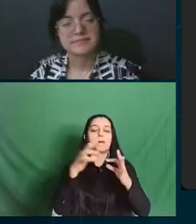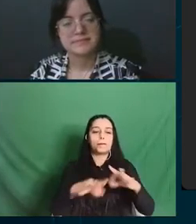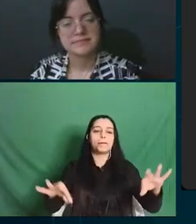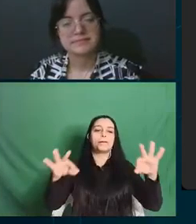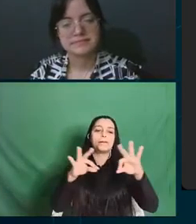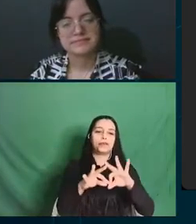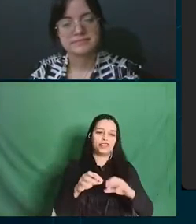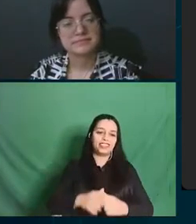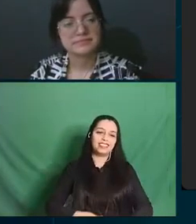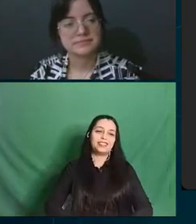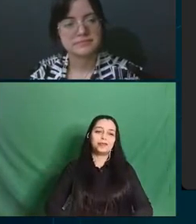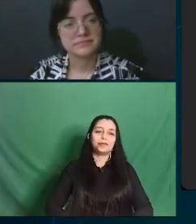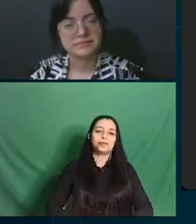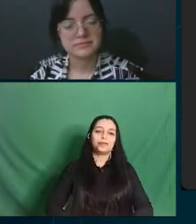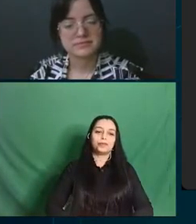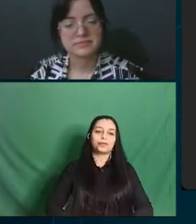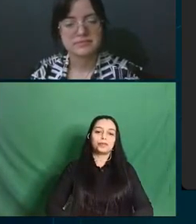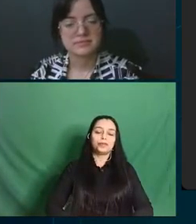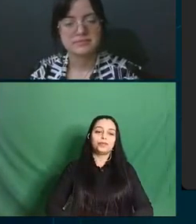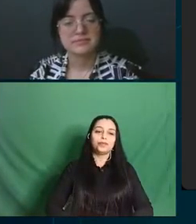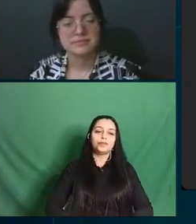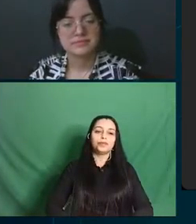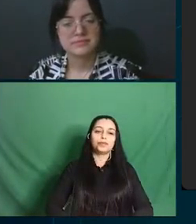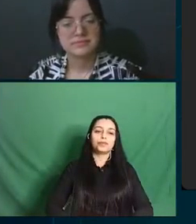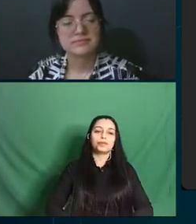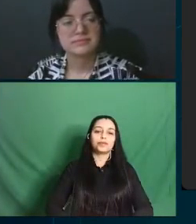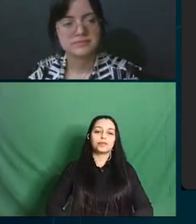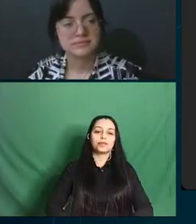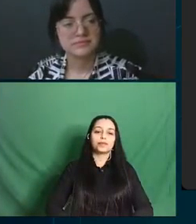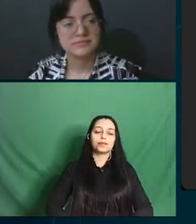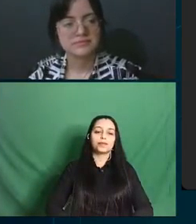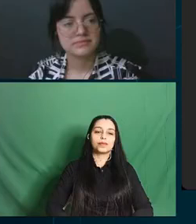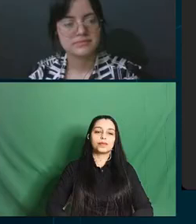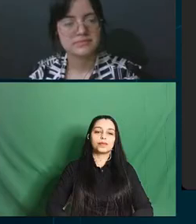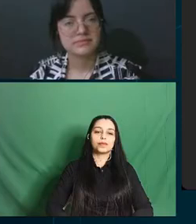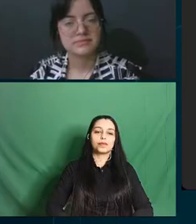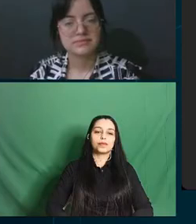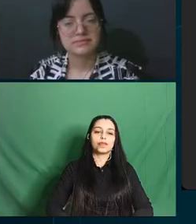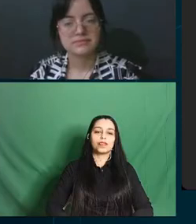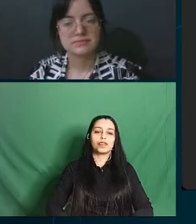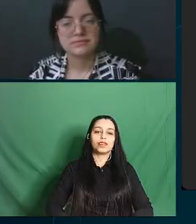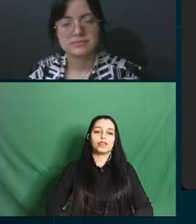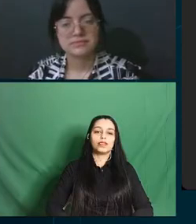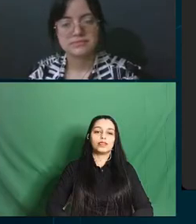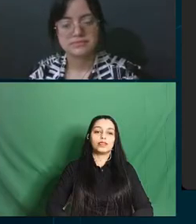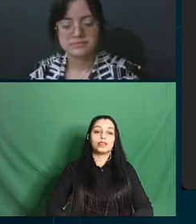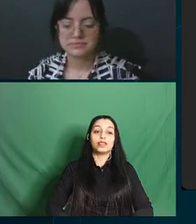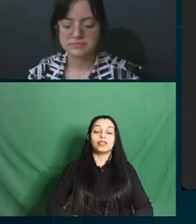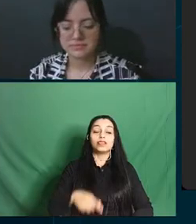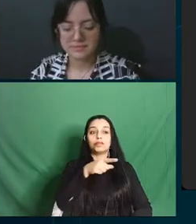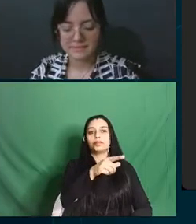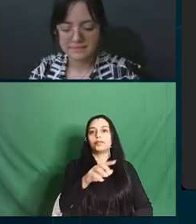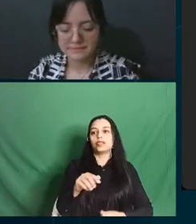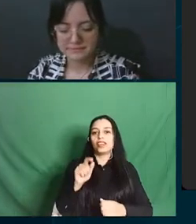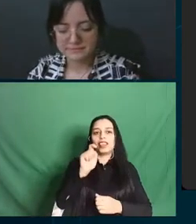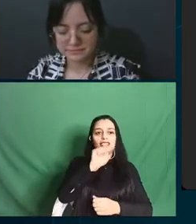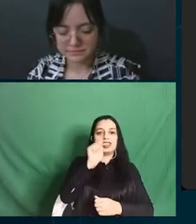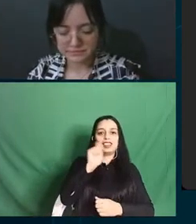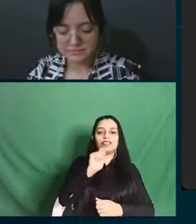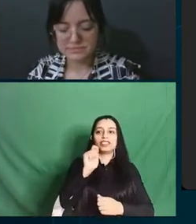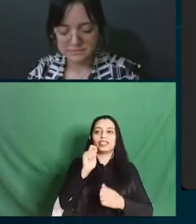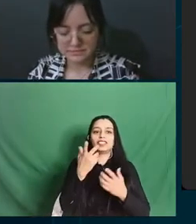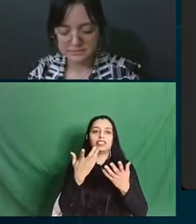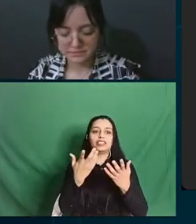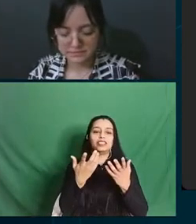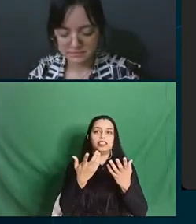it allows them to compete at less risk than Hollywood. And Hollywood is basically sidelined. They know how many